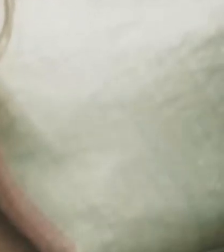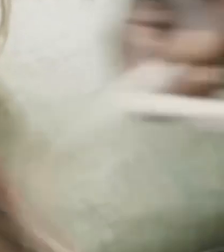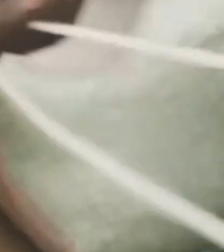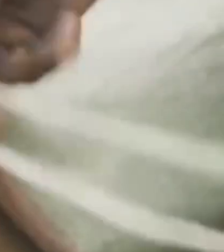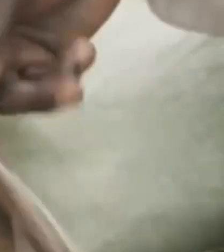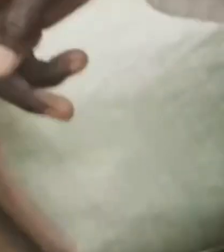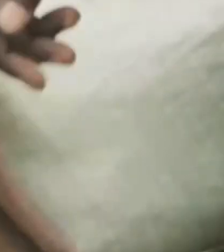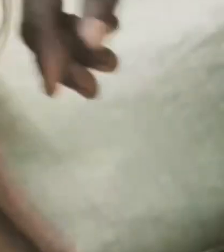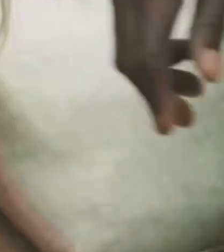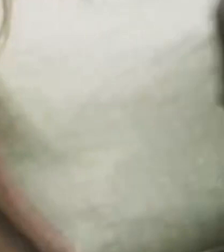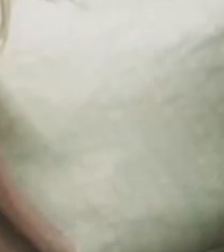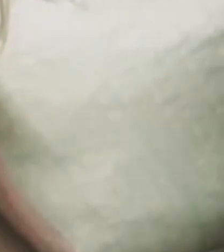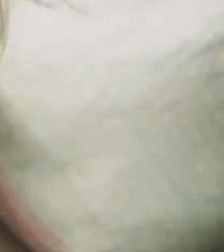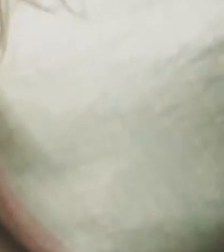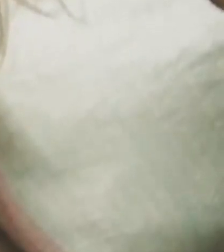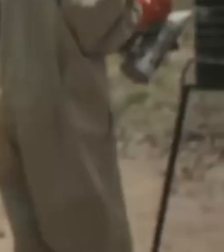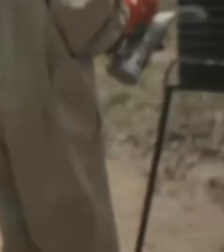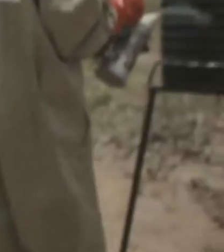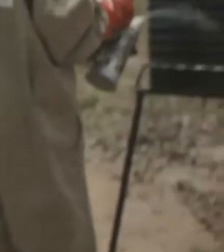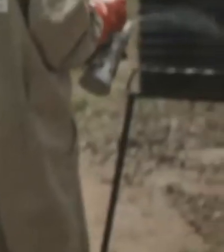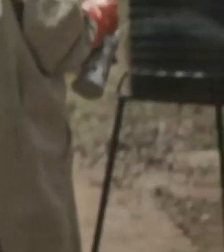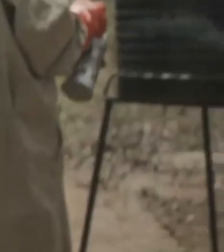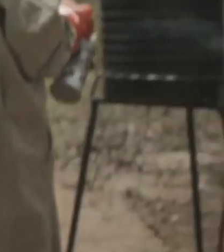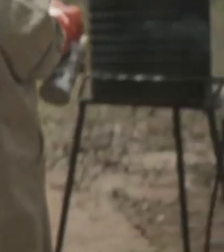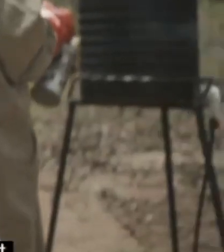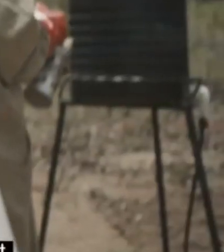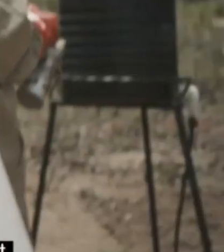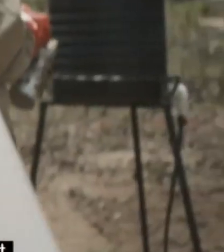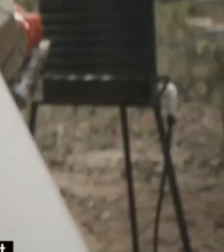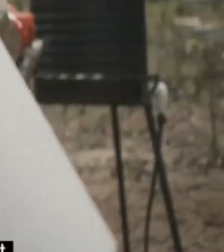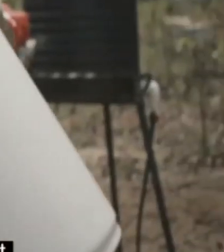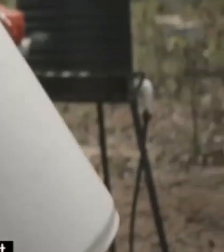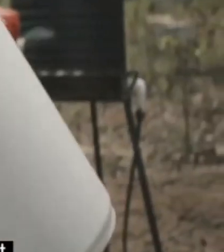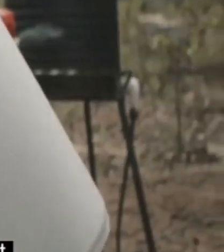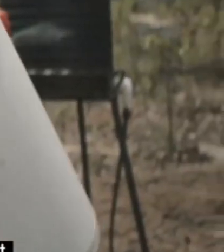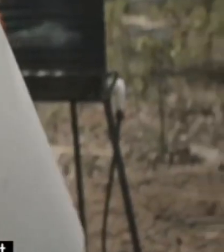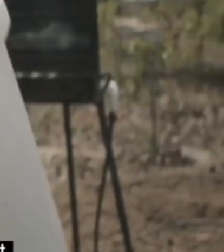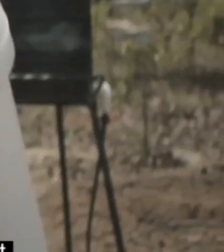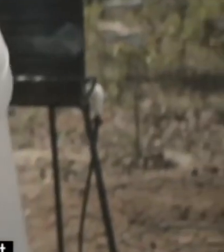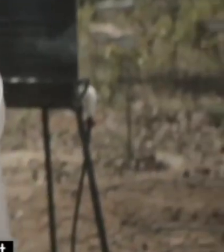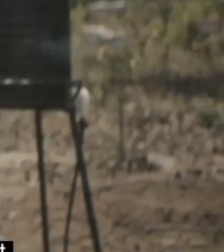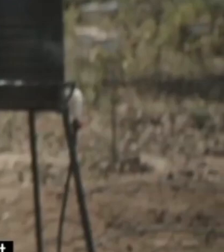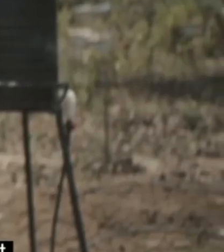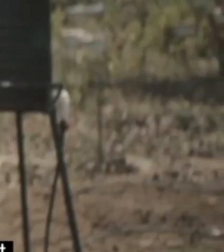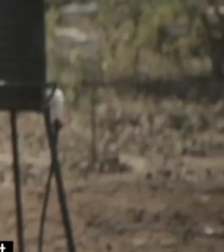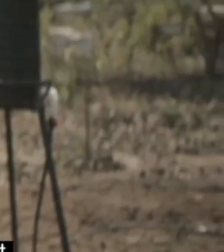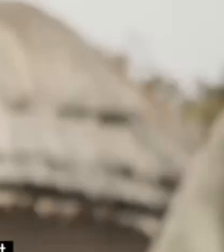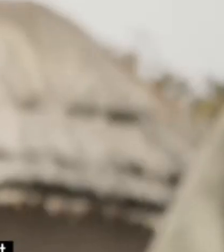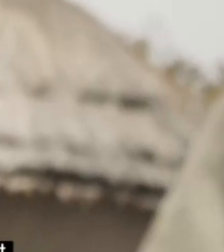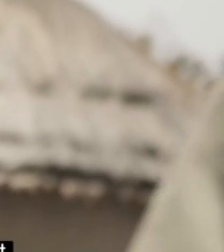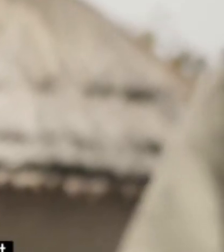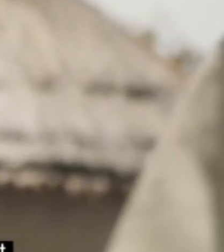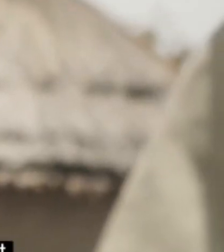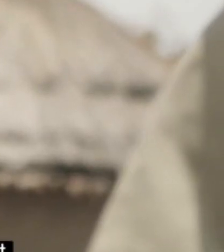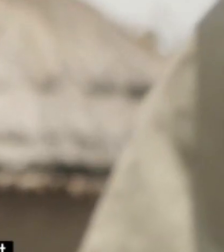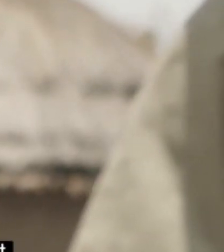take action on issues that affect their resilience. Anna chalo daho, anuogi na